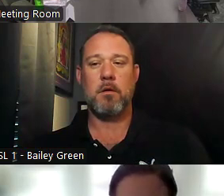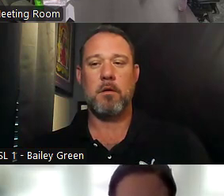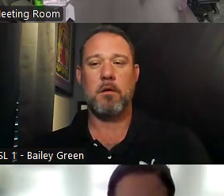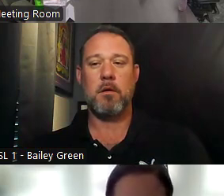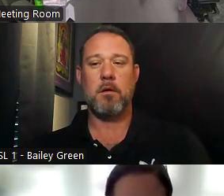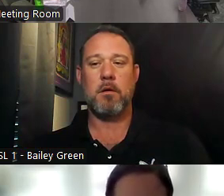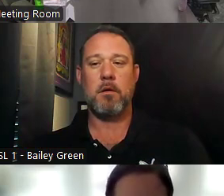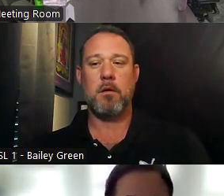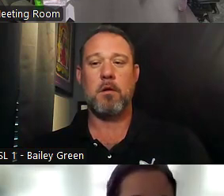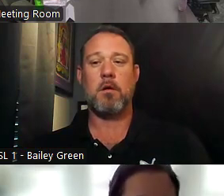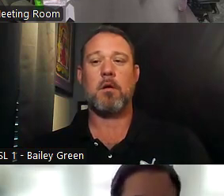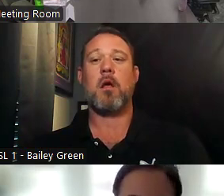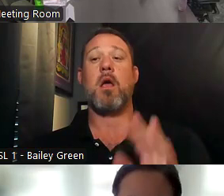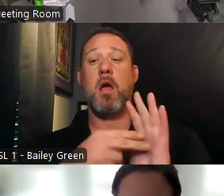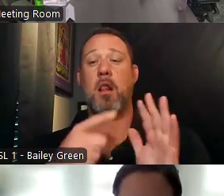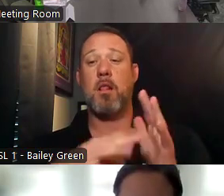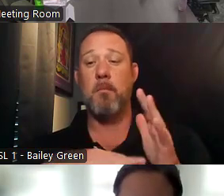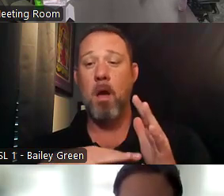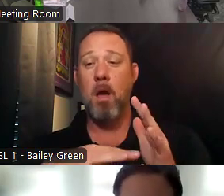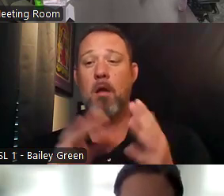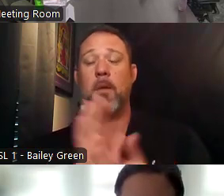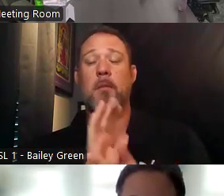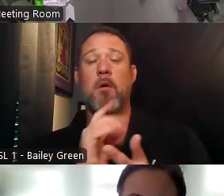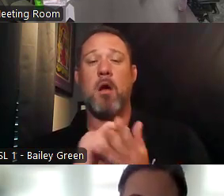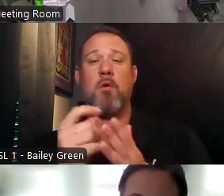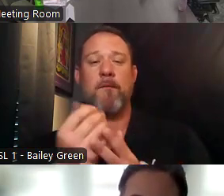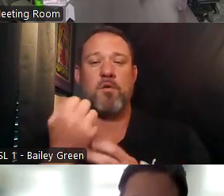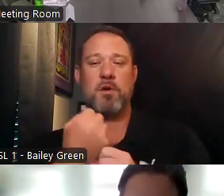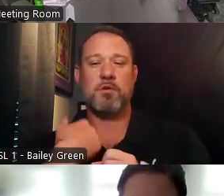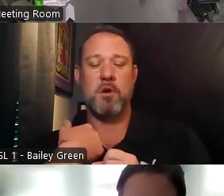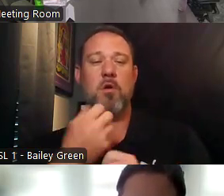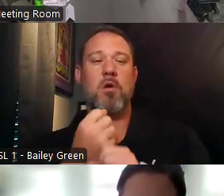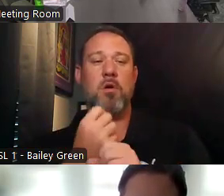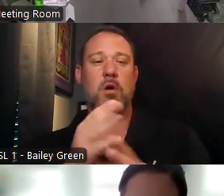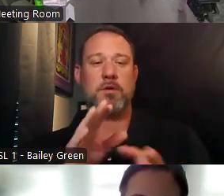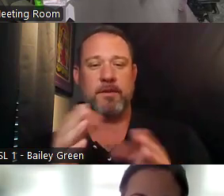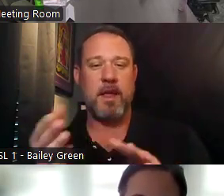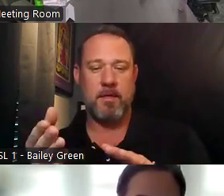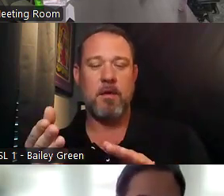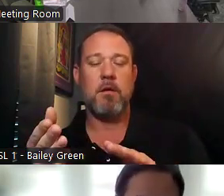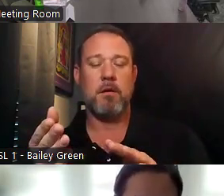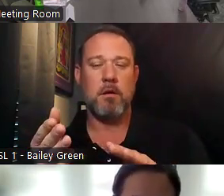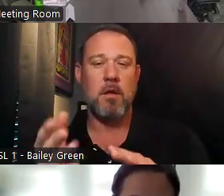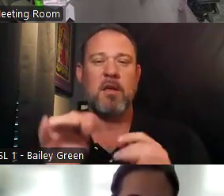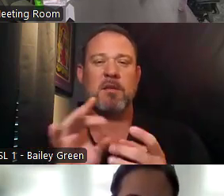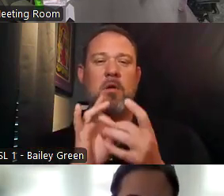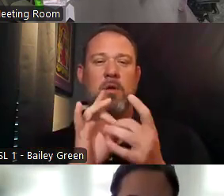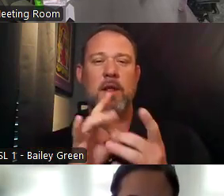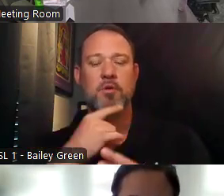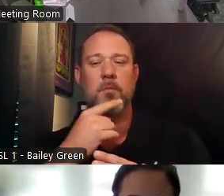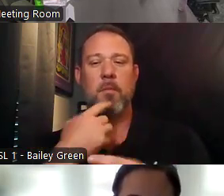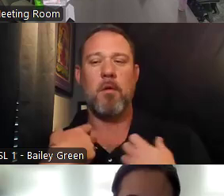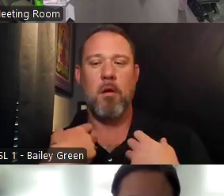highlight in the bottom a paper that I wrote a couple years ago looking at causes of death. And this is how it relates to public